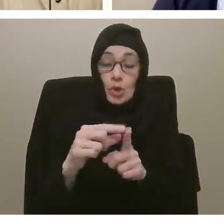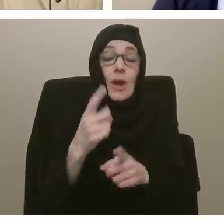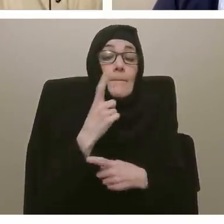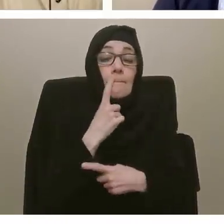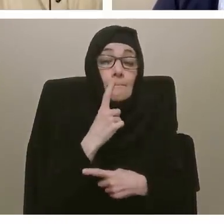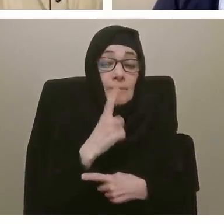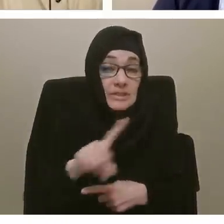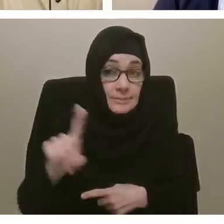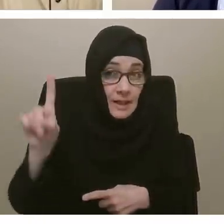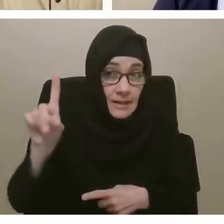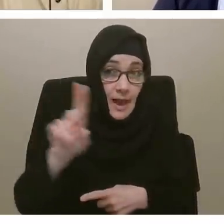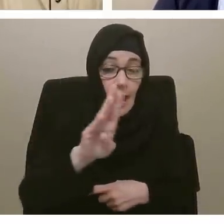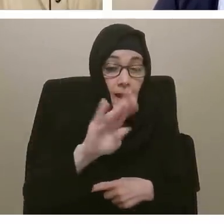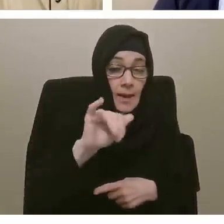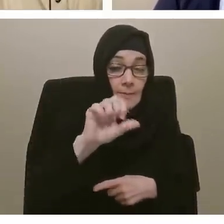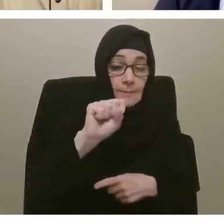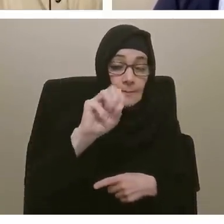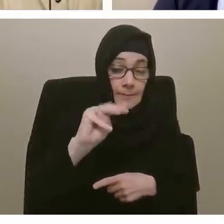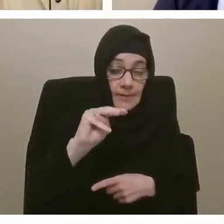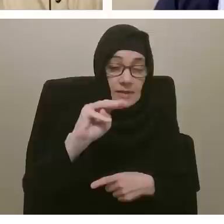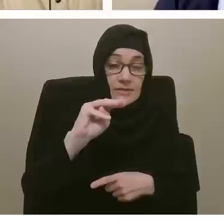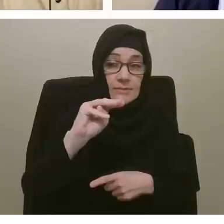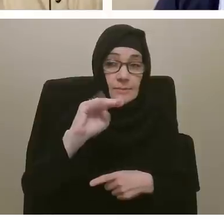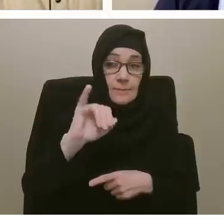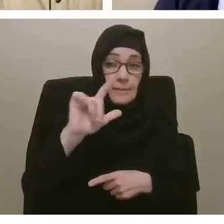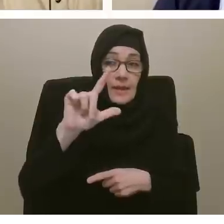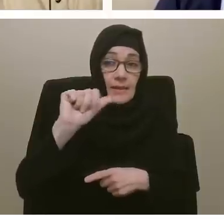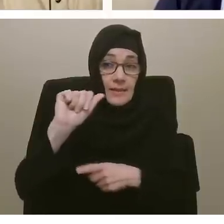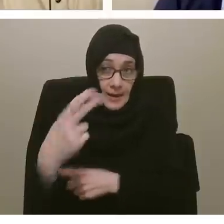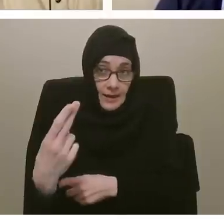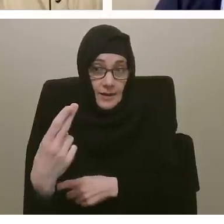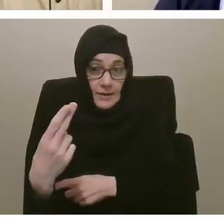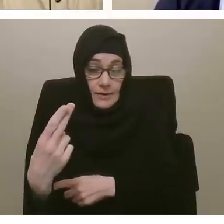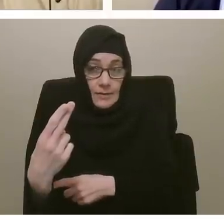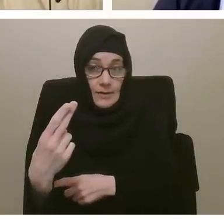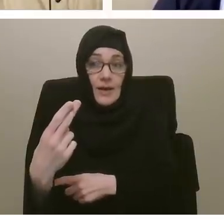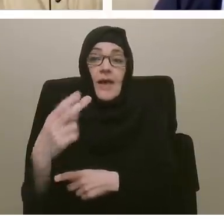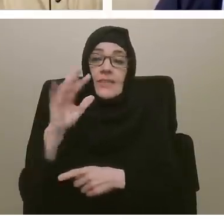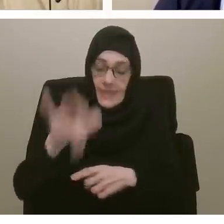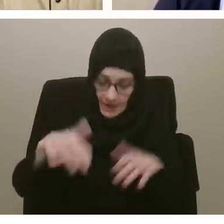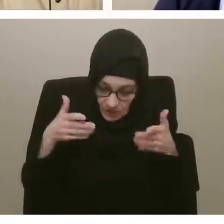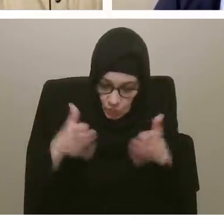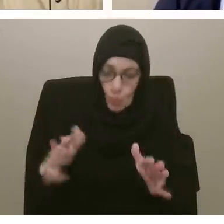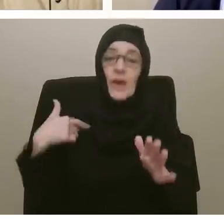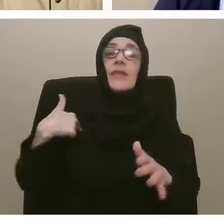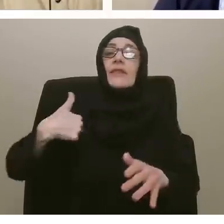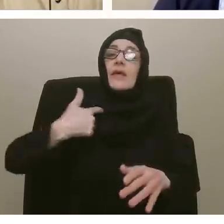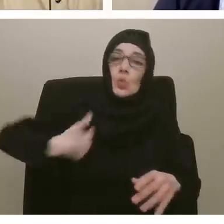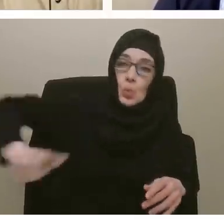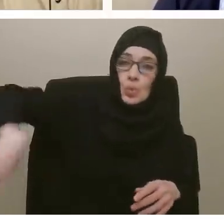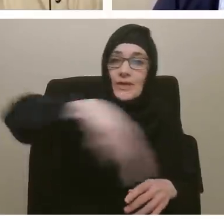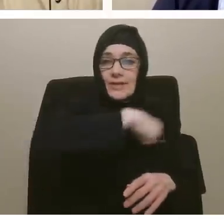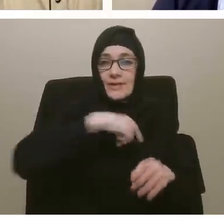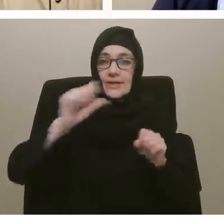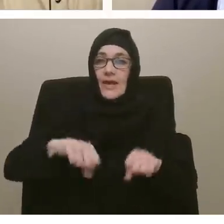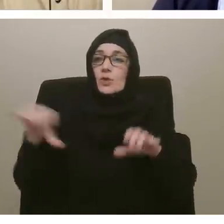can ever function or process or even conceive of anything. Mashallah. Because that means